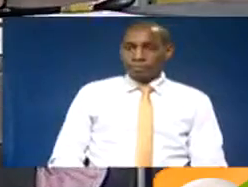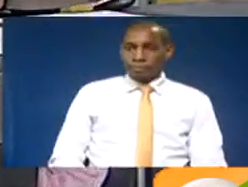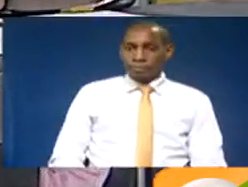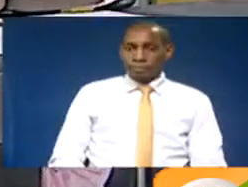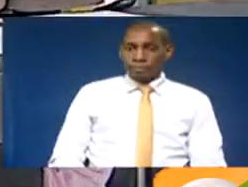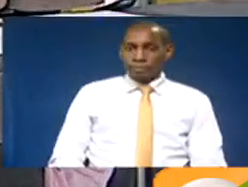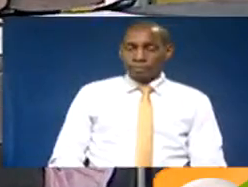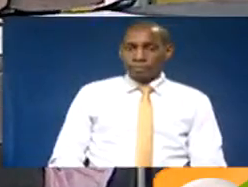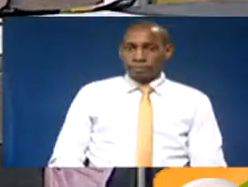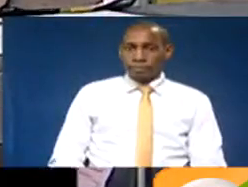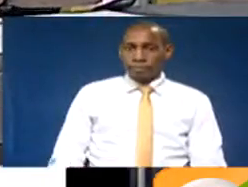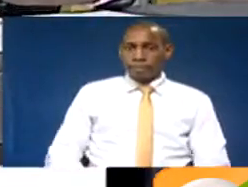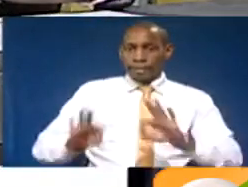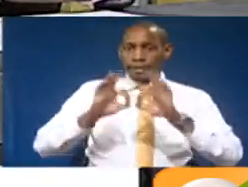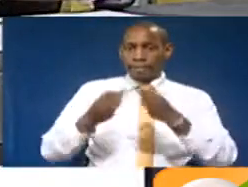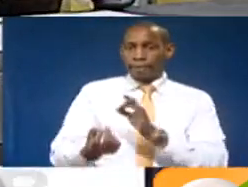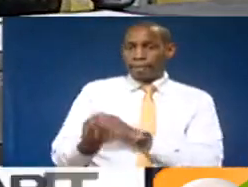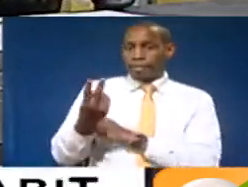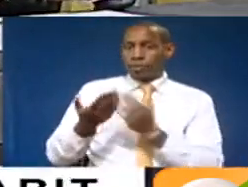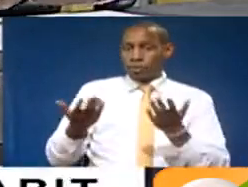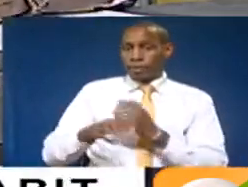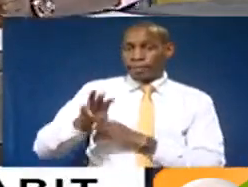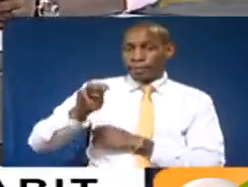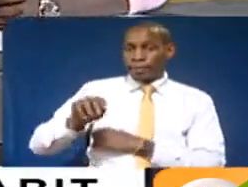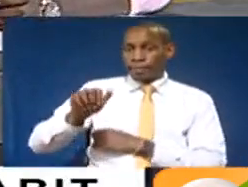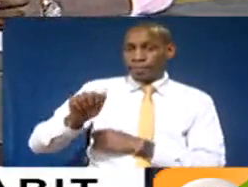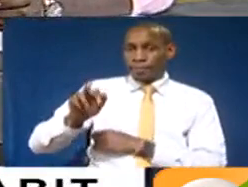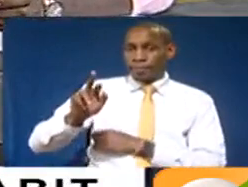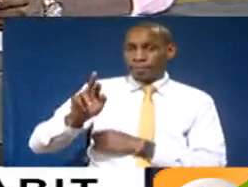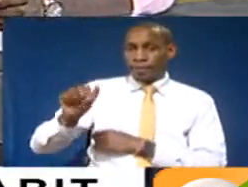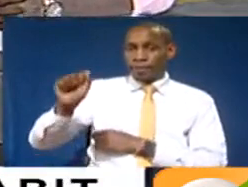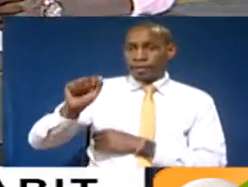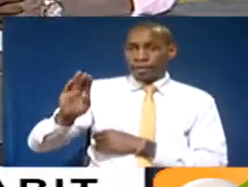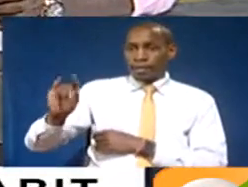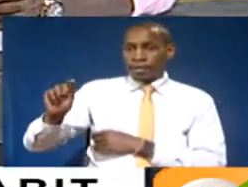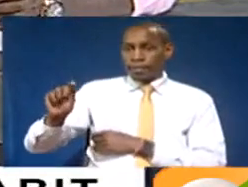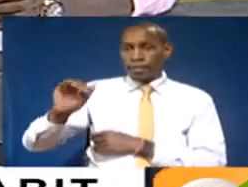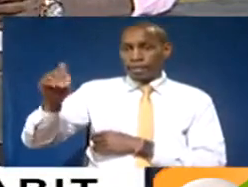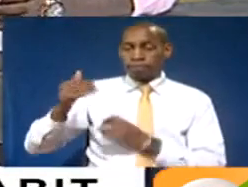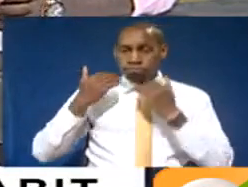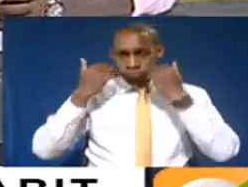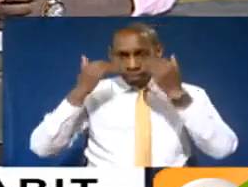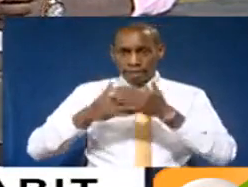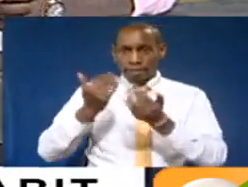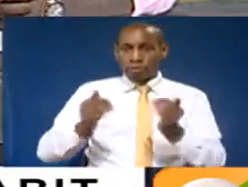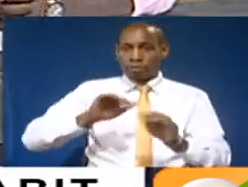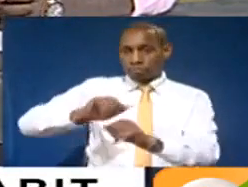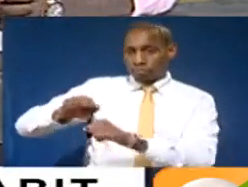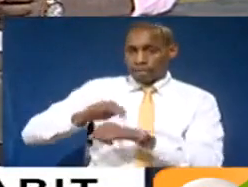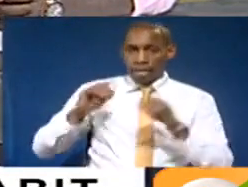Let's go back to security matters now. In two families in Turbi, that's in Marsabit County, are in distress after the children were abducted while